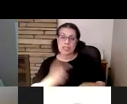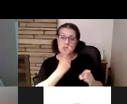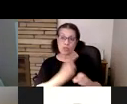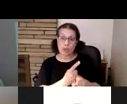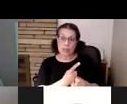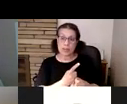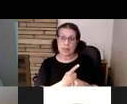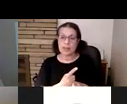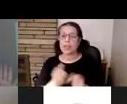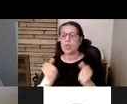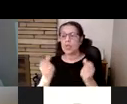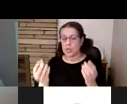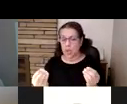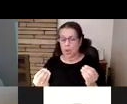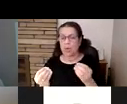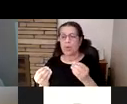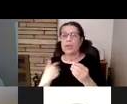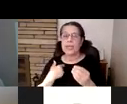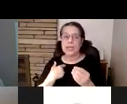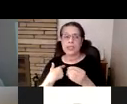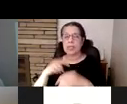So listed here are the main public online